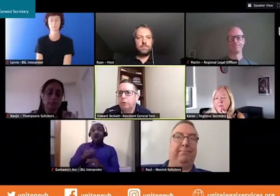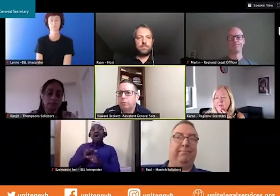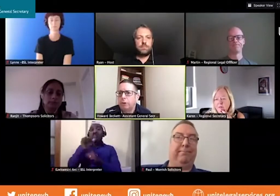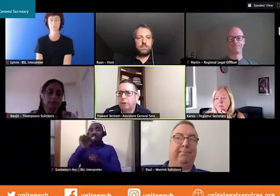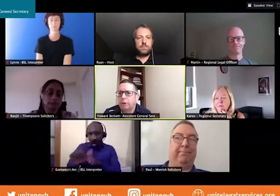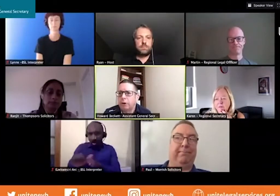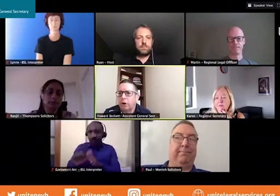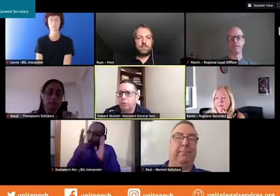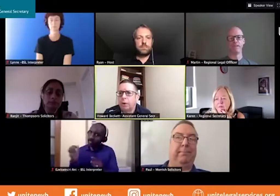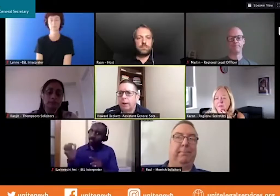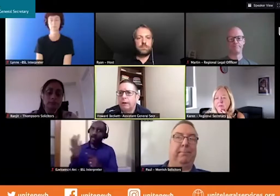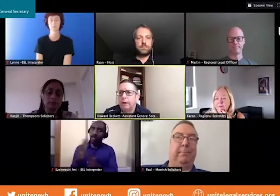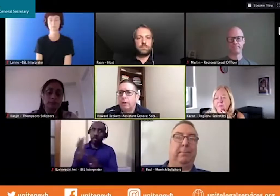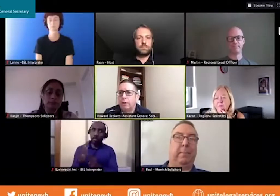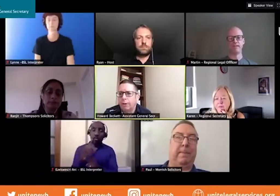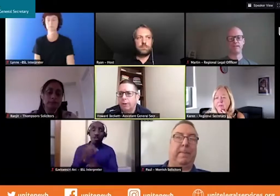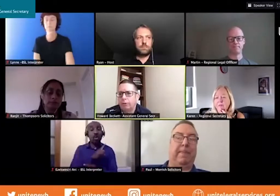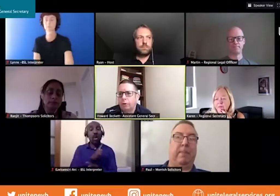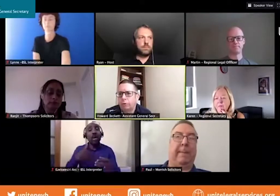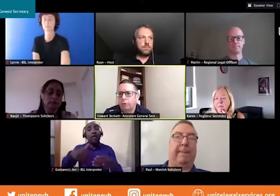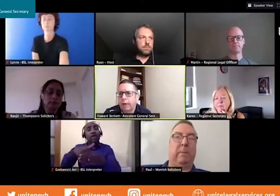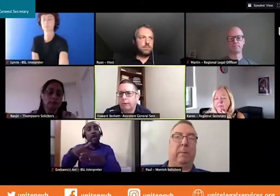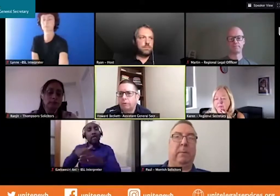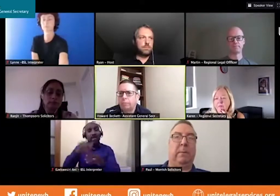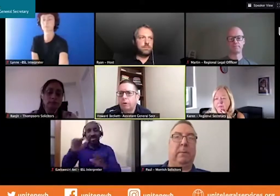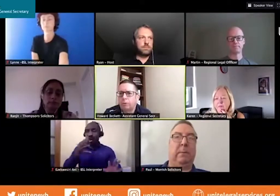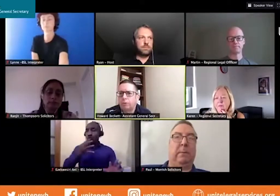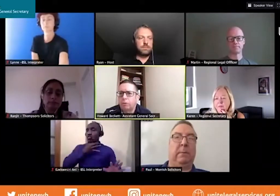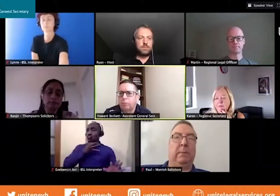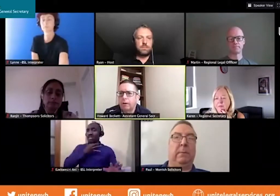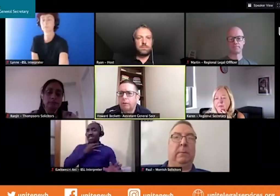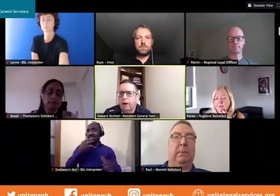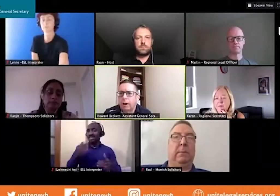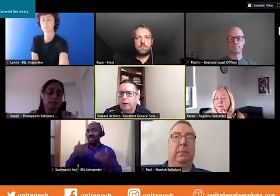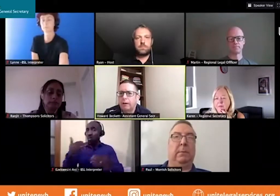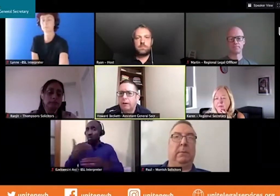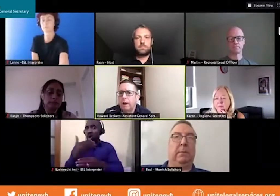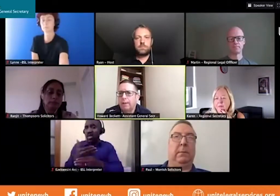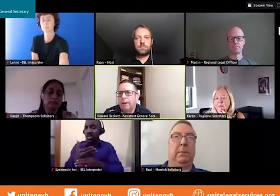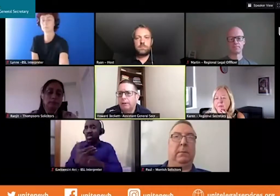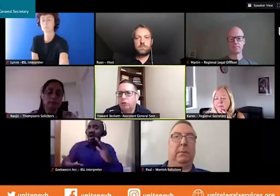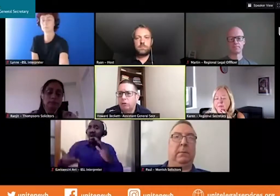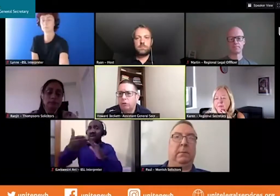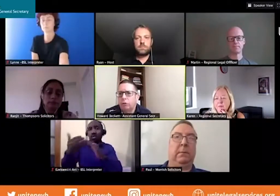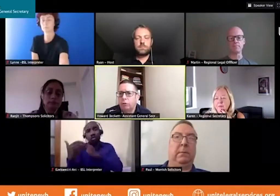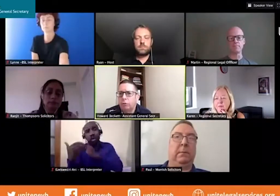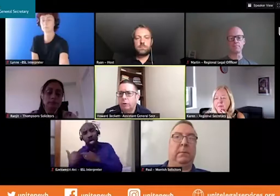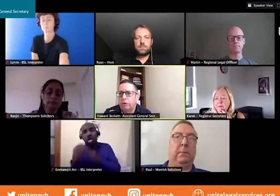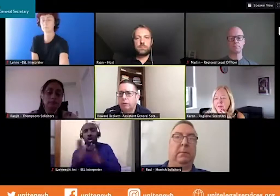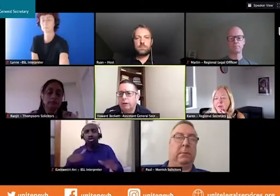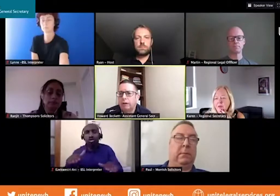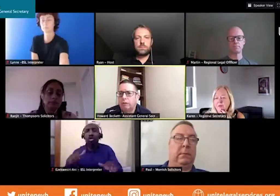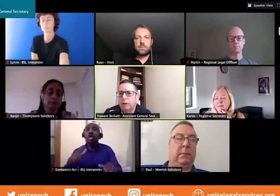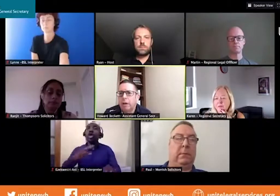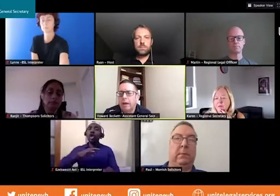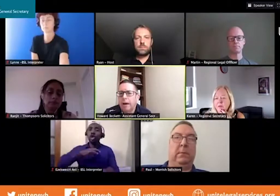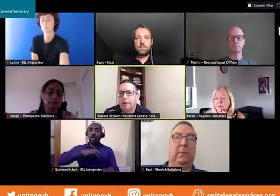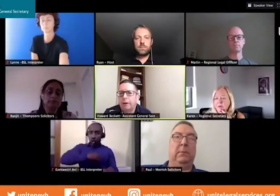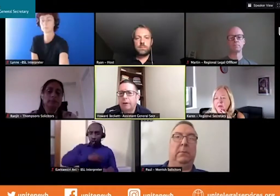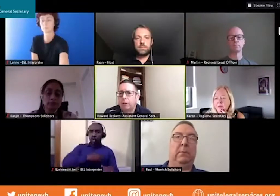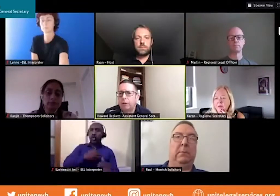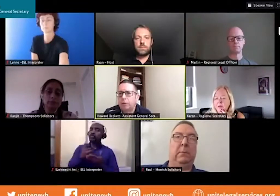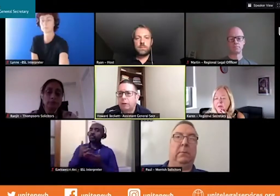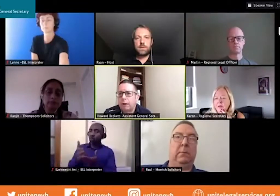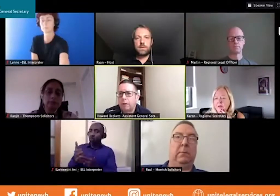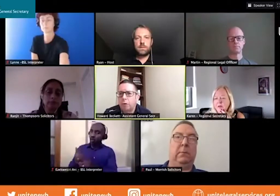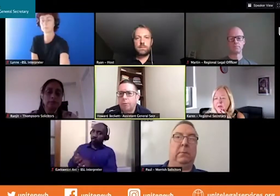put themselves in harm's way, now they're troubled with extra burdens in respect of childcare, then as a union, we should take this up. And I'll finish